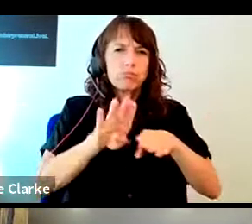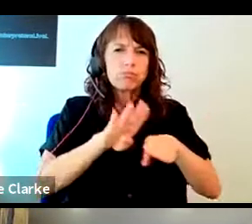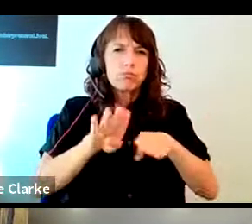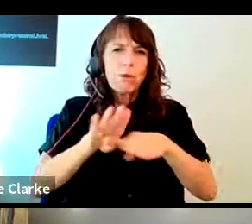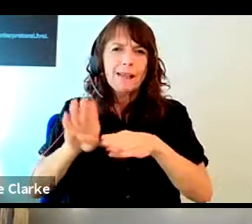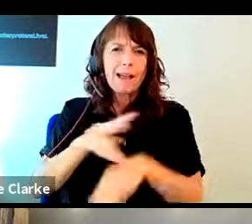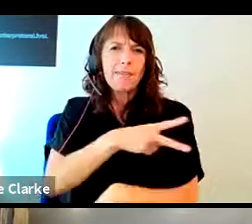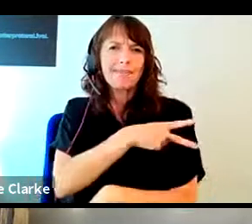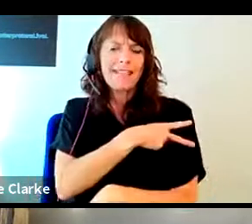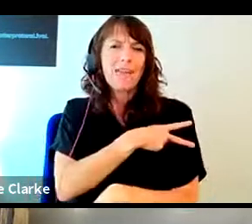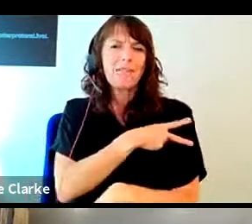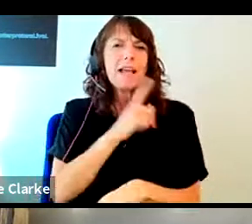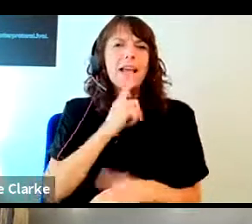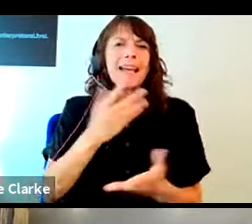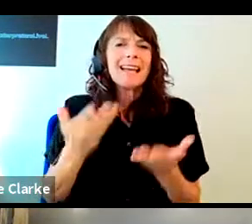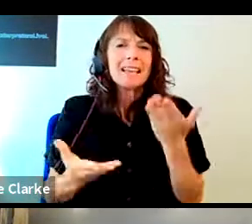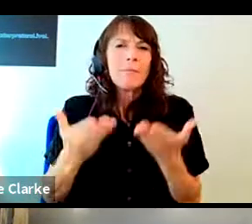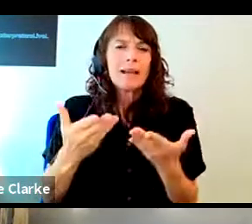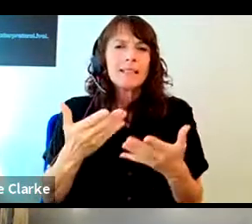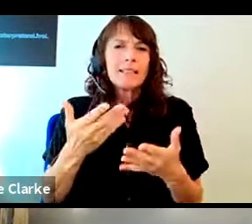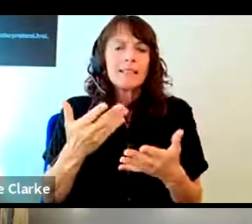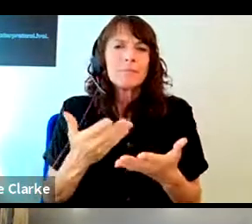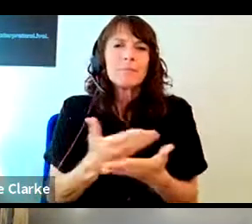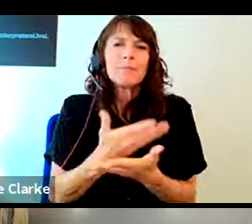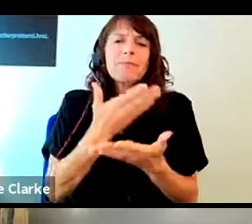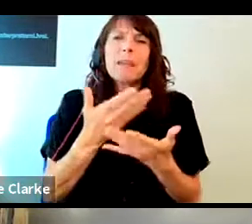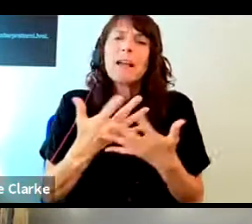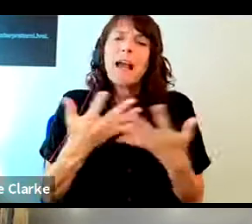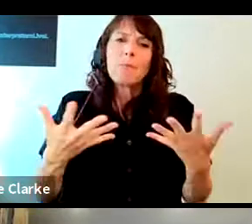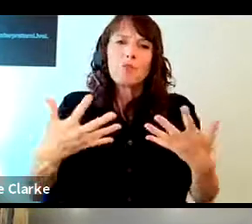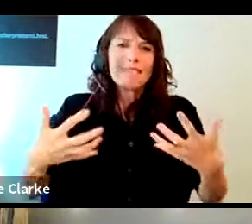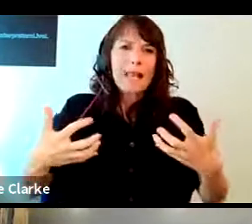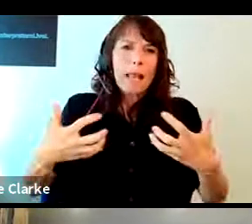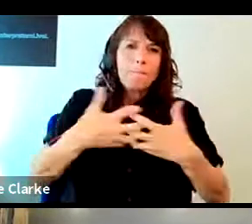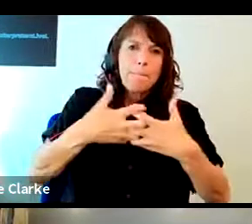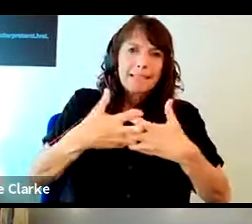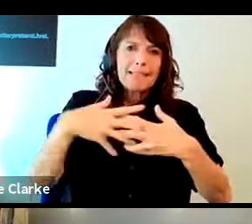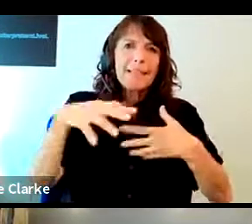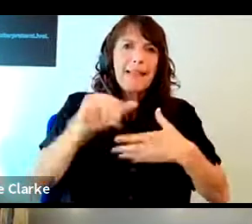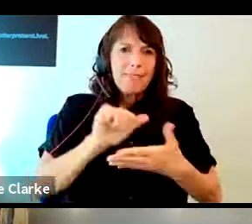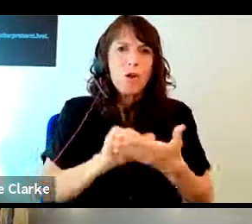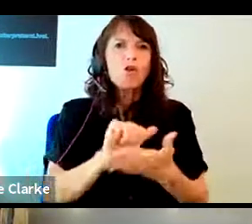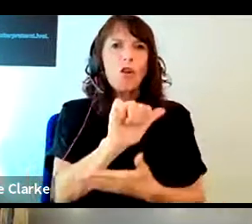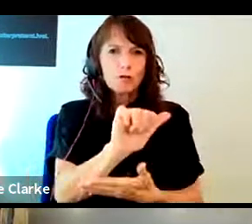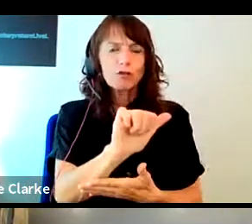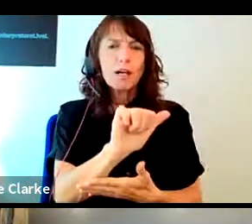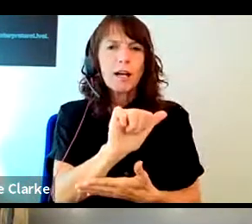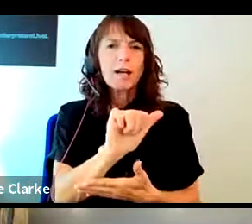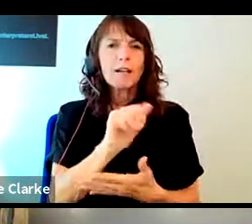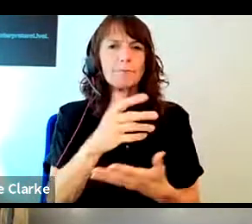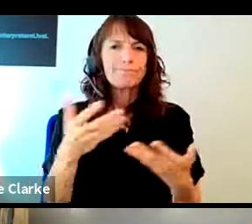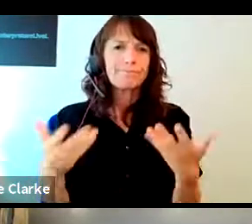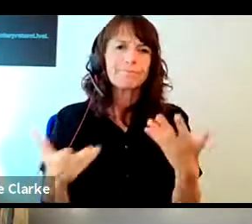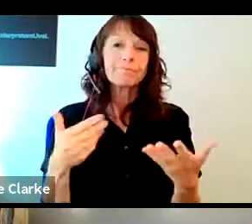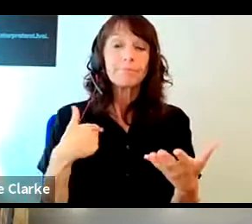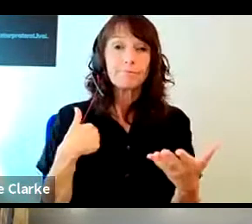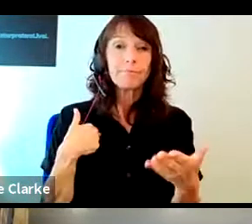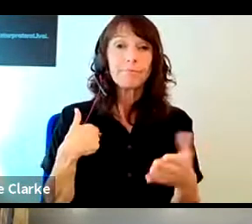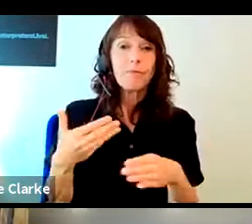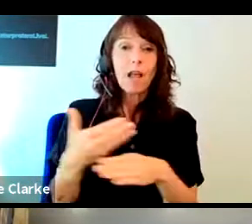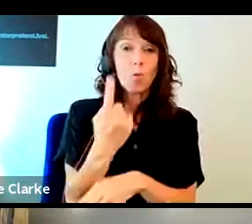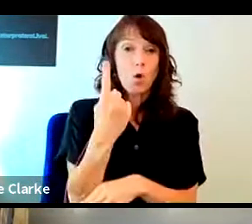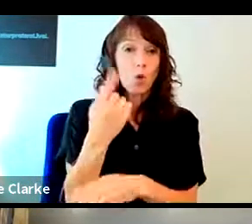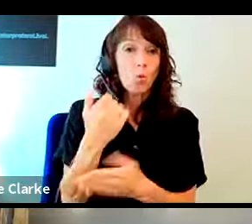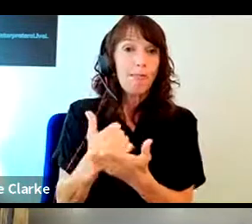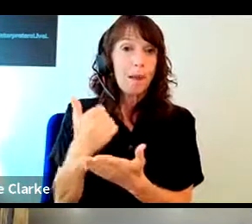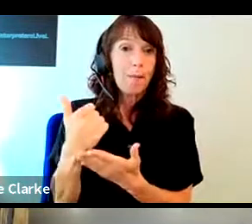depends how much is embedded and actually the organizations make it as part of their culture, something that, you know, I worked with one bank